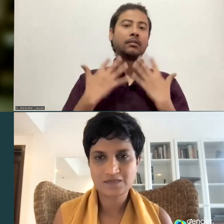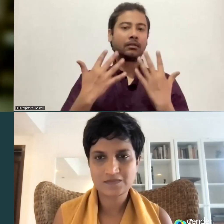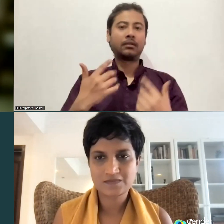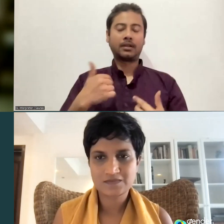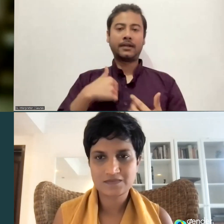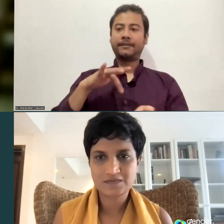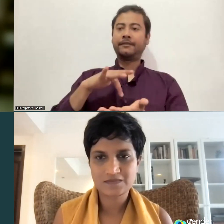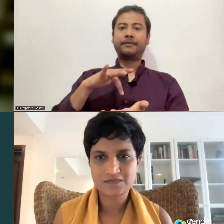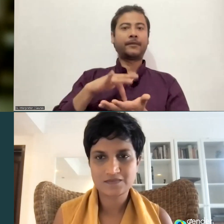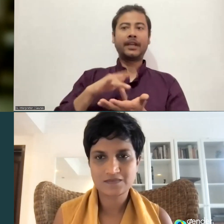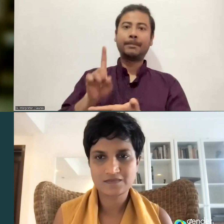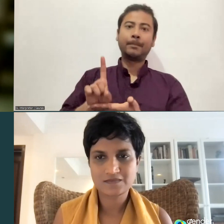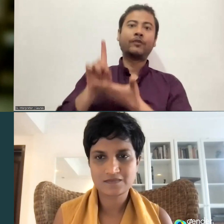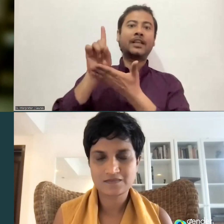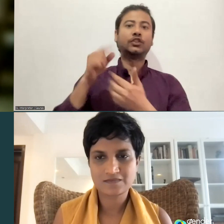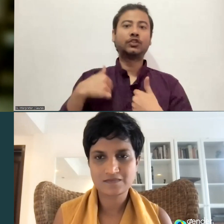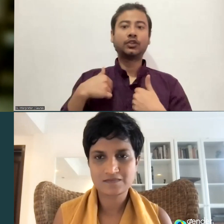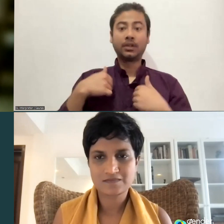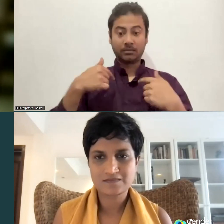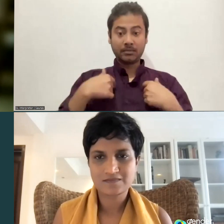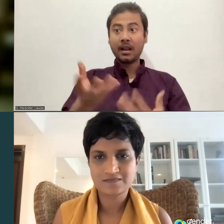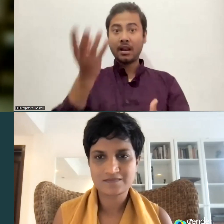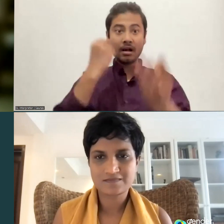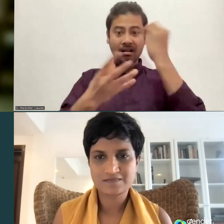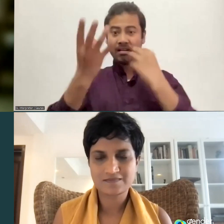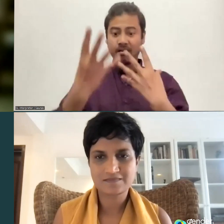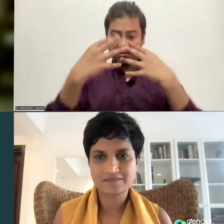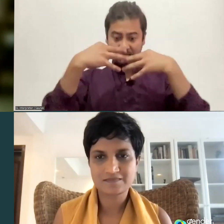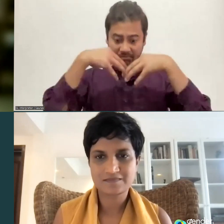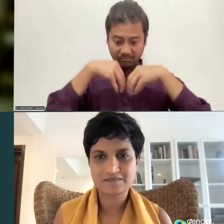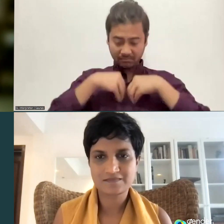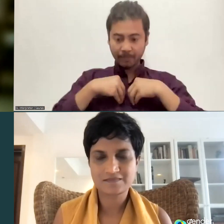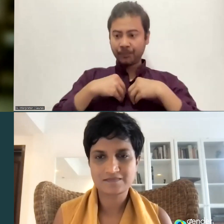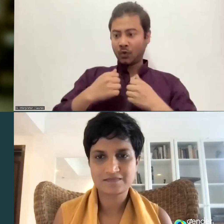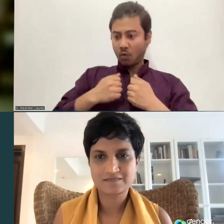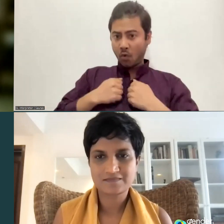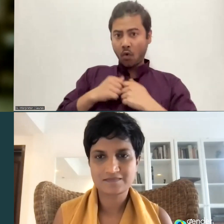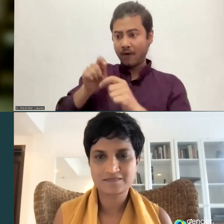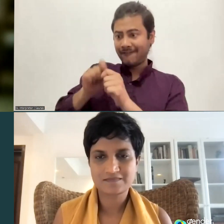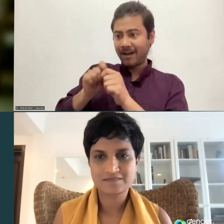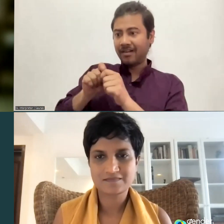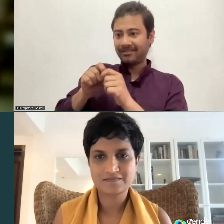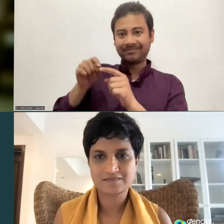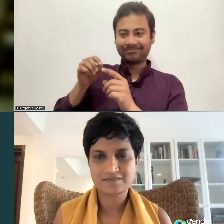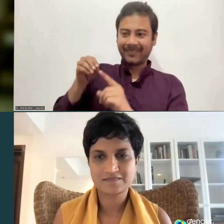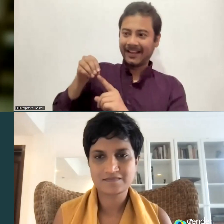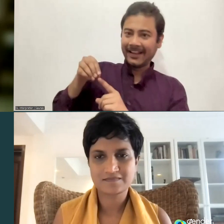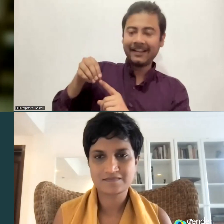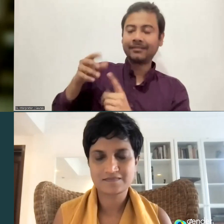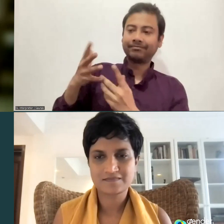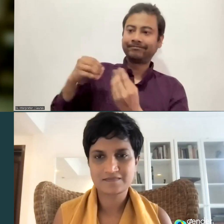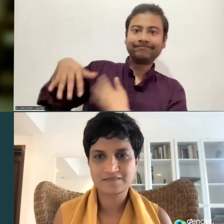absorb it, and then get back into my own work and apply those insights from all these great